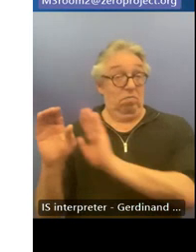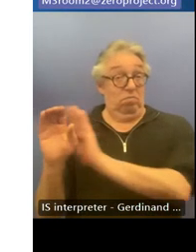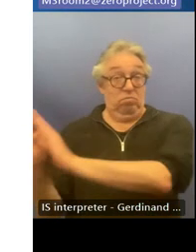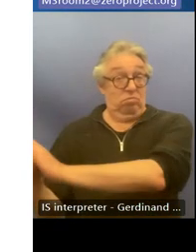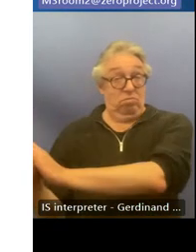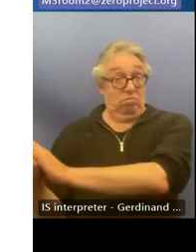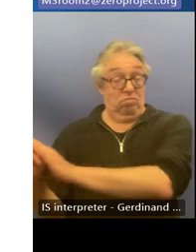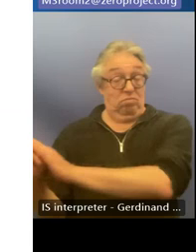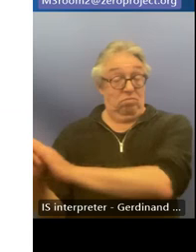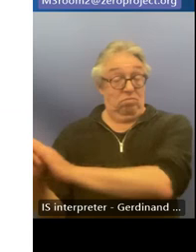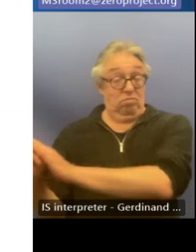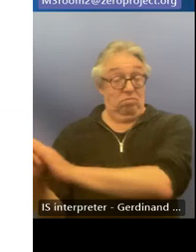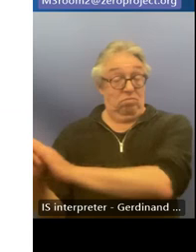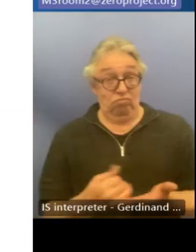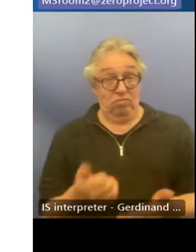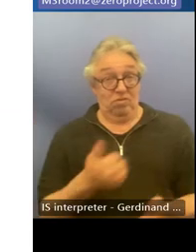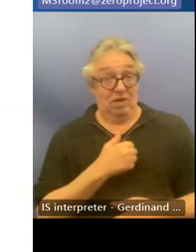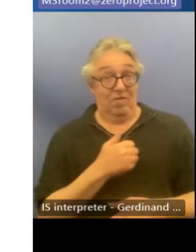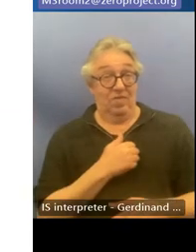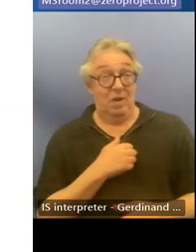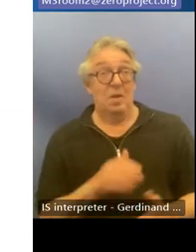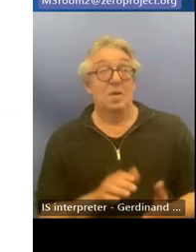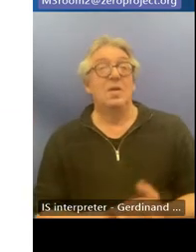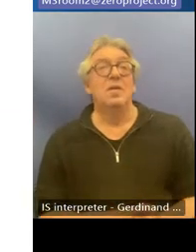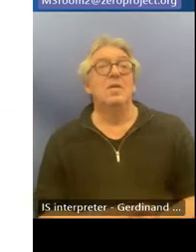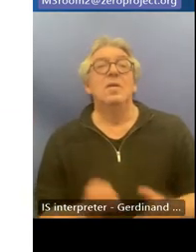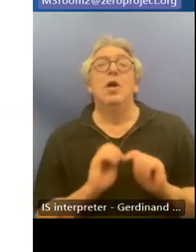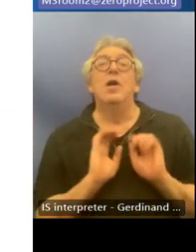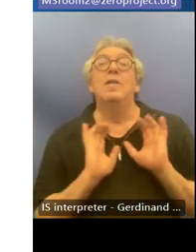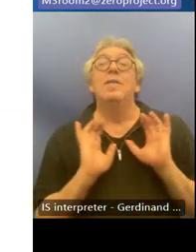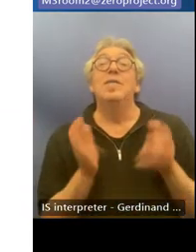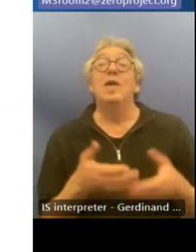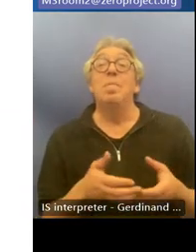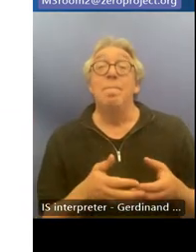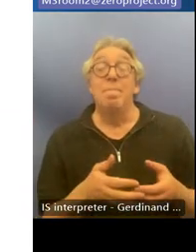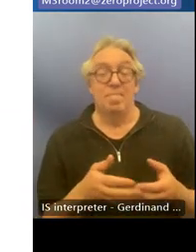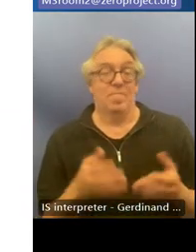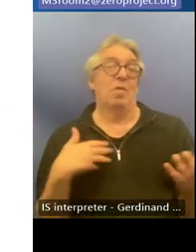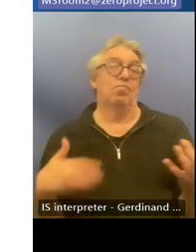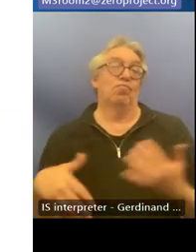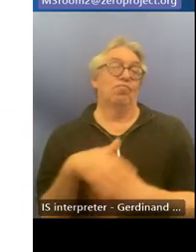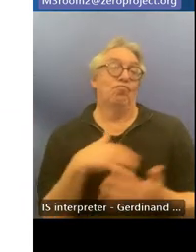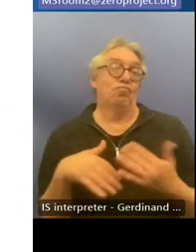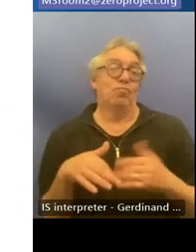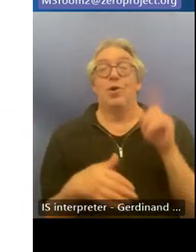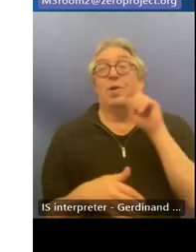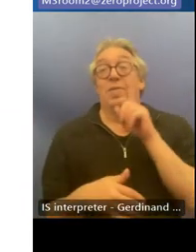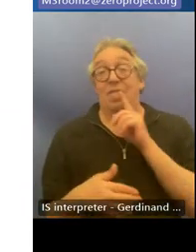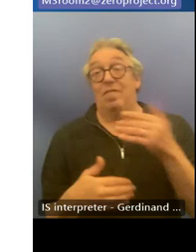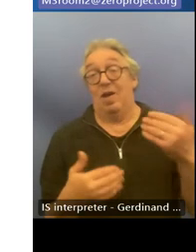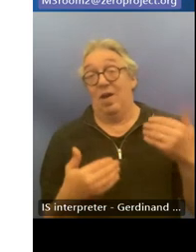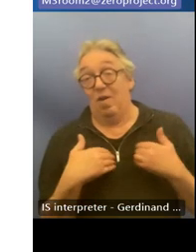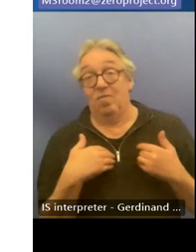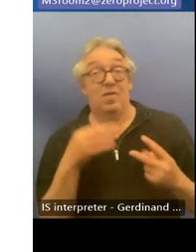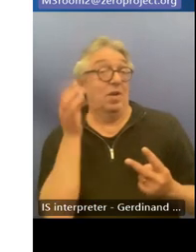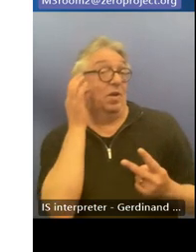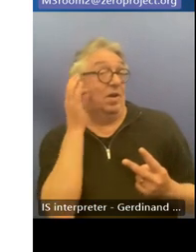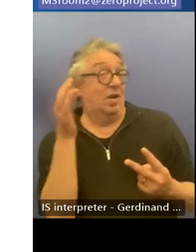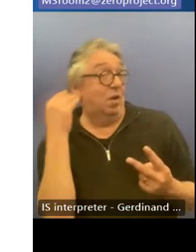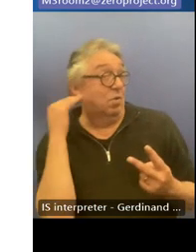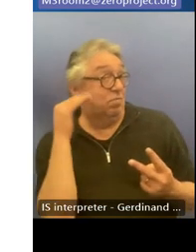So, about the team, as I already told you, we are mixed. There are deaf colleagues, there are hard of hearing